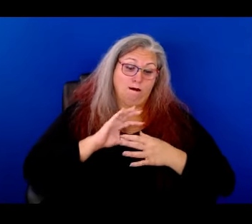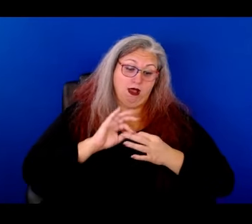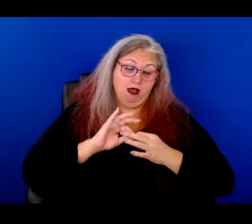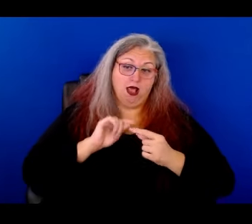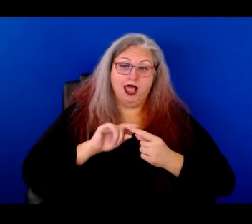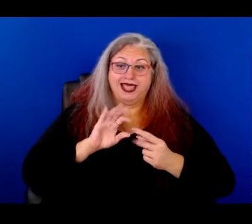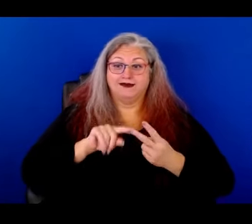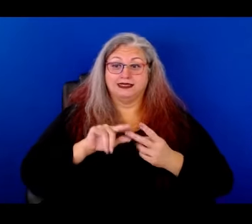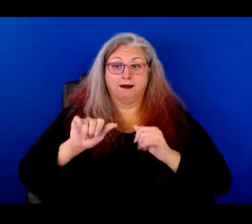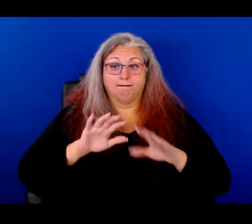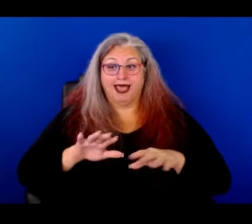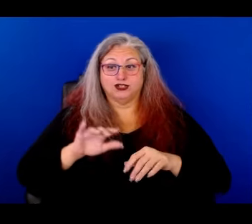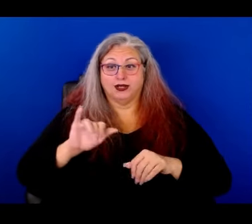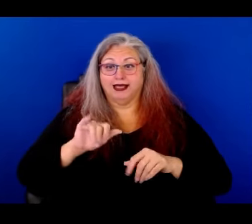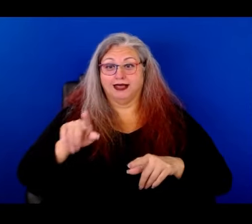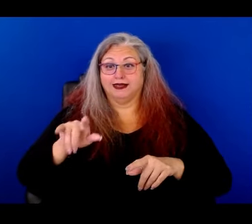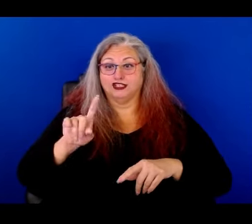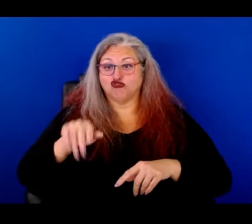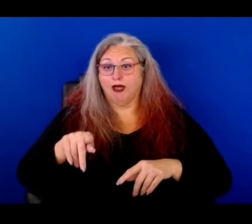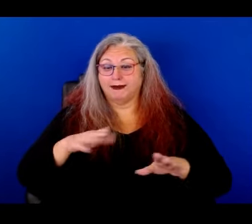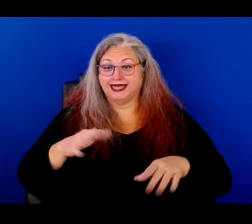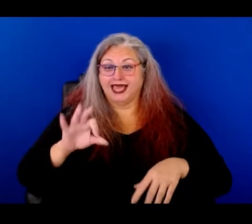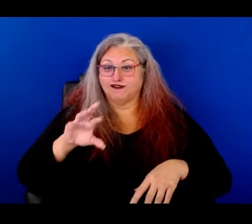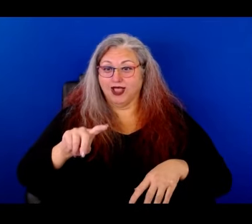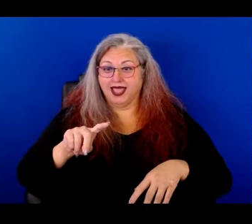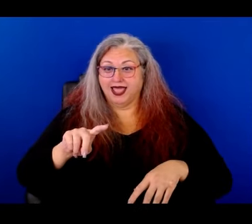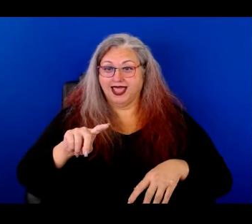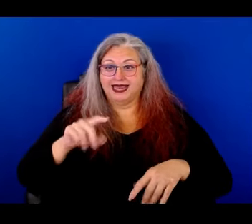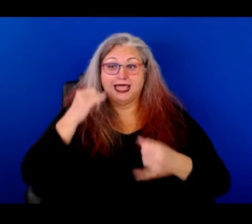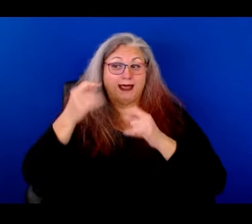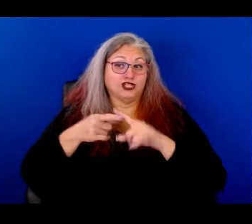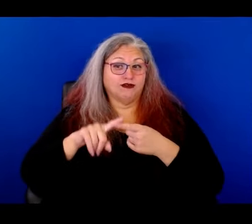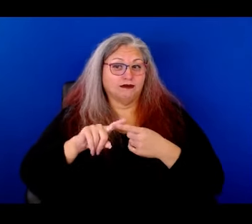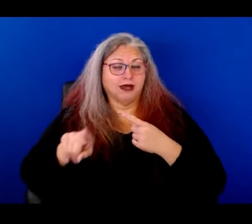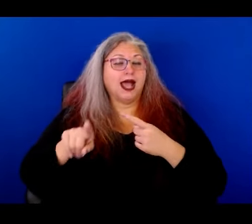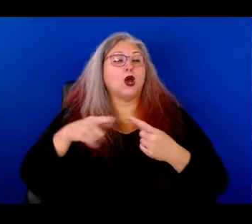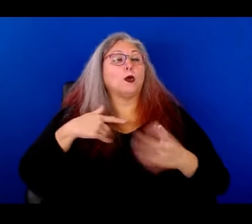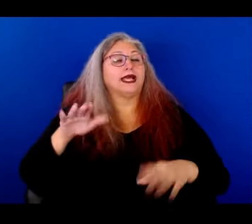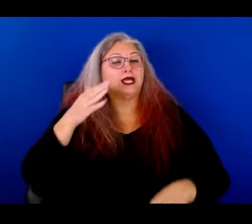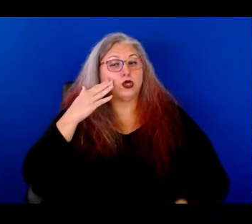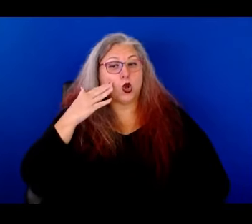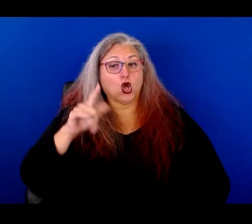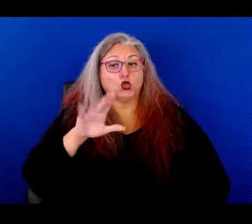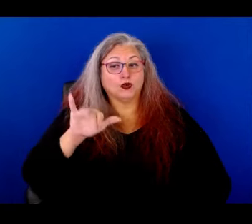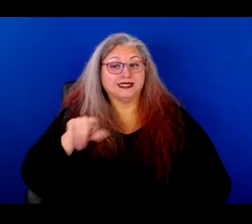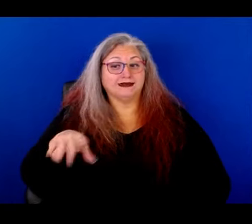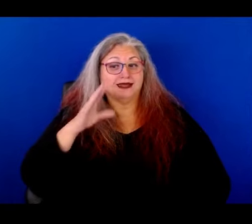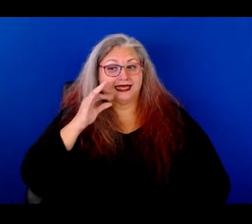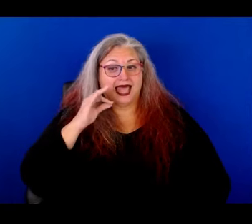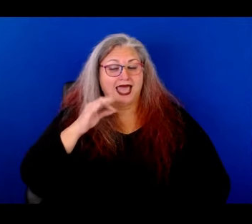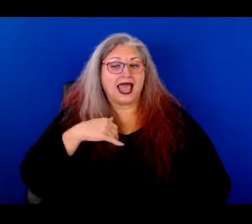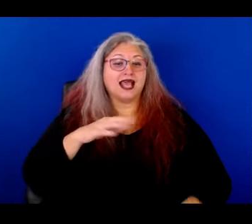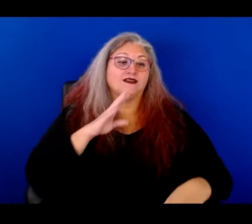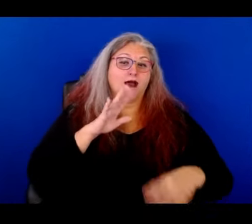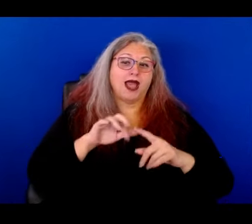if it's magical, if it's like drop dead Fred and an imaginary friend, but we do know that Lucy the cat is